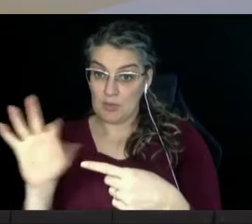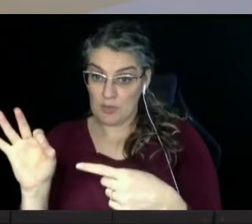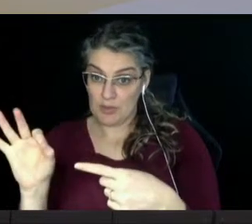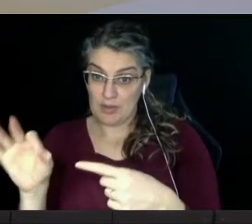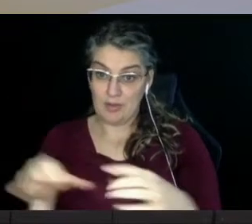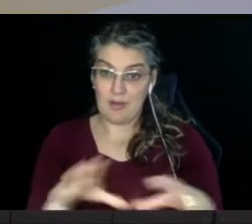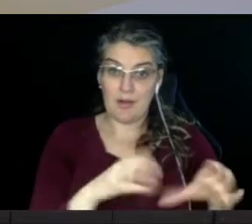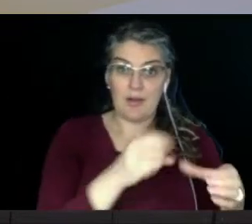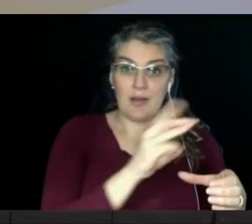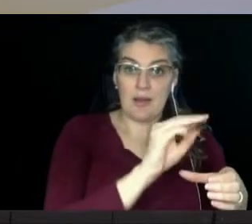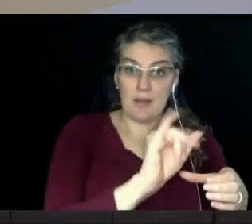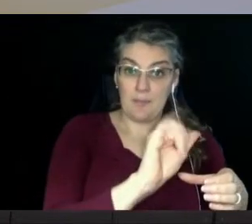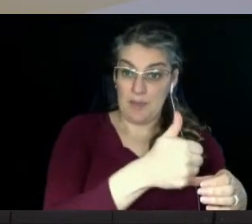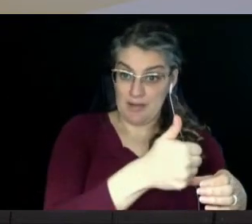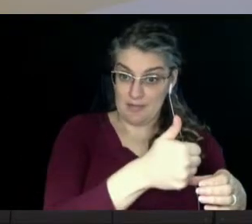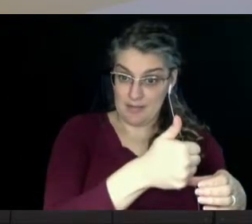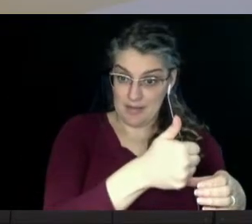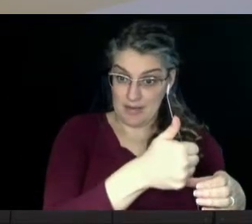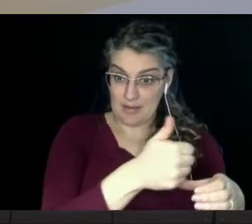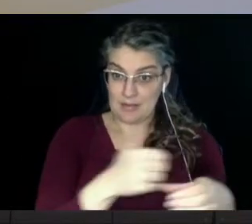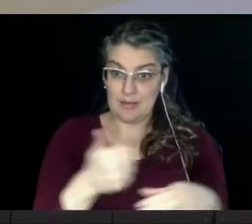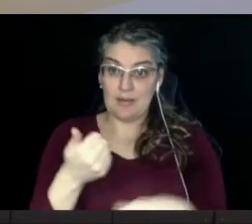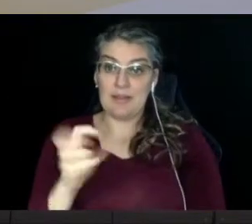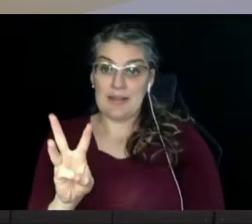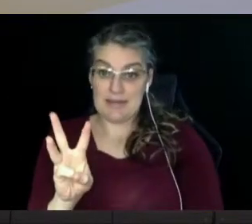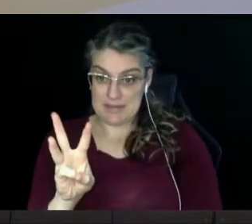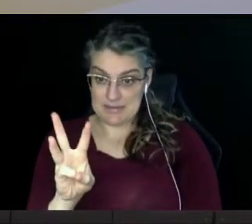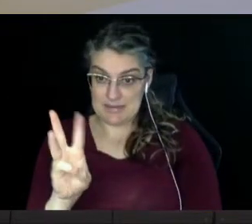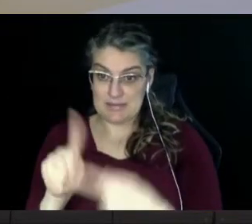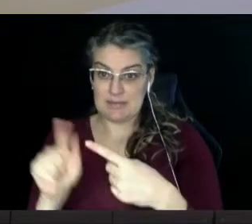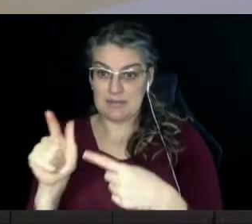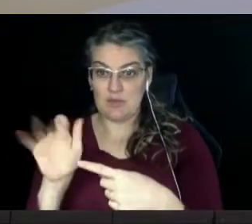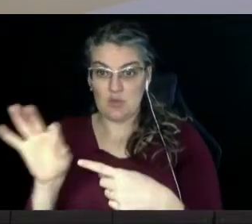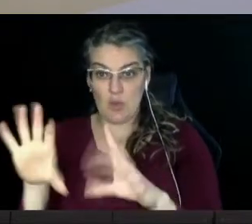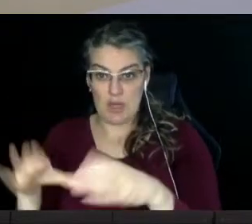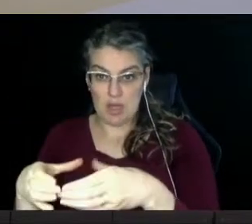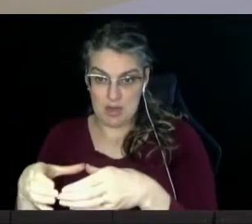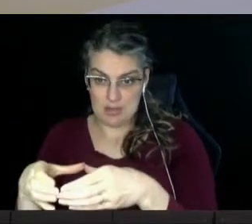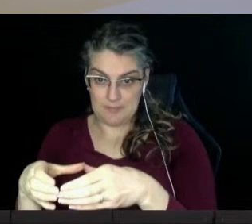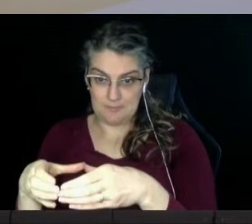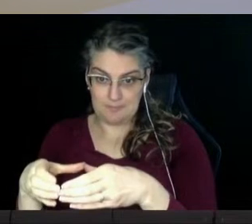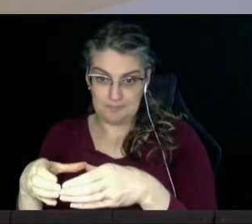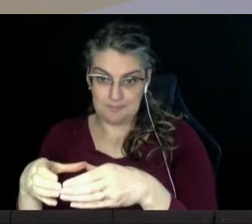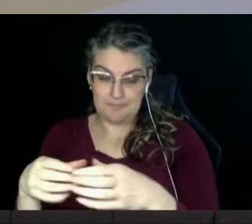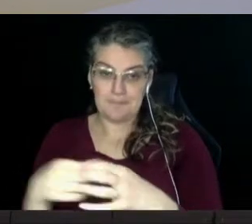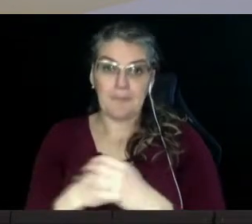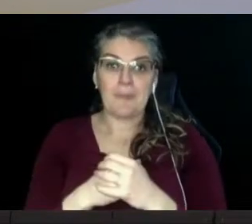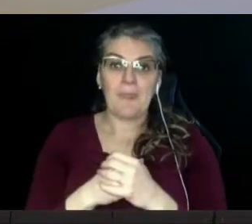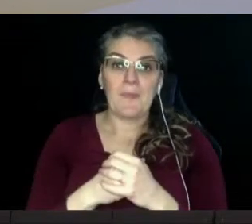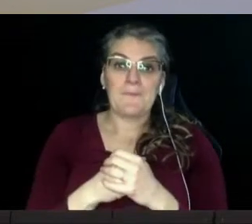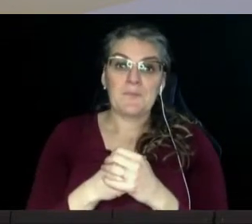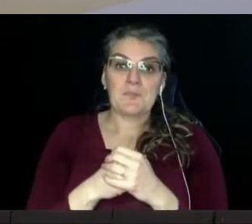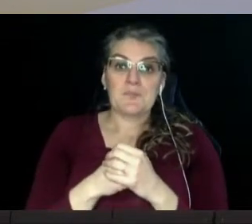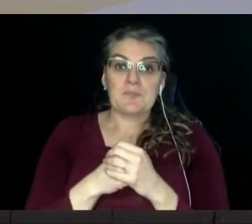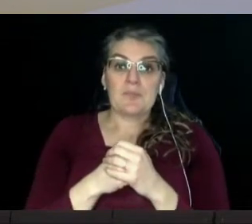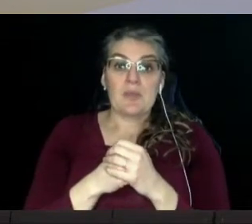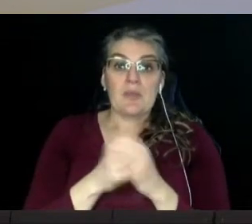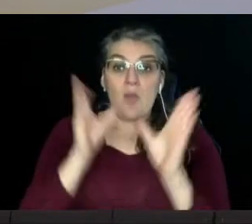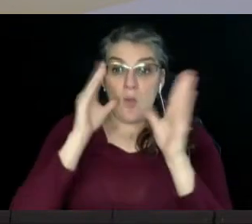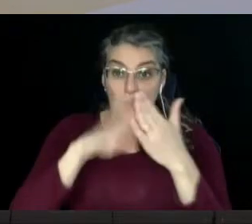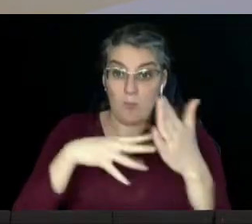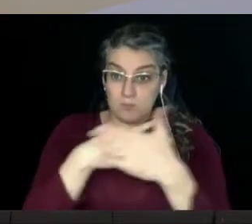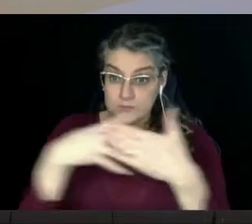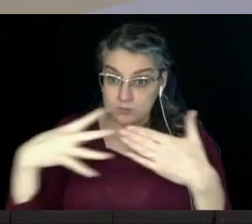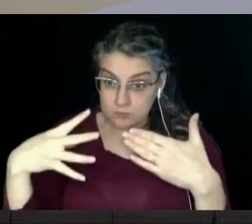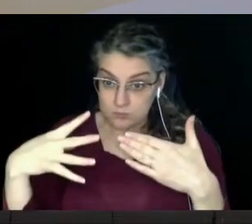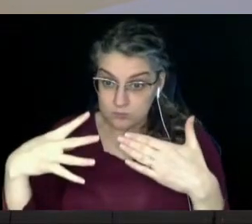10th, adults age 16 to 29. So I think that we're hoping that that will be helpful with more of those